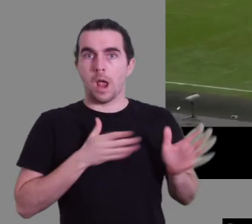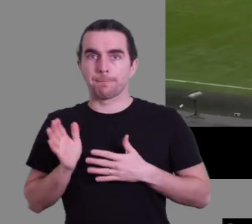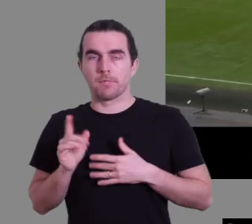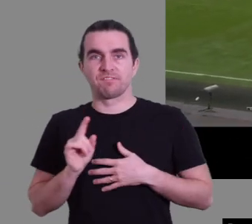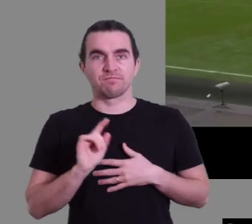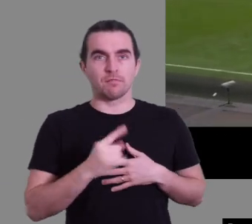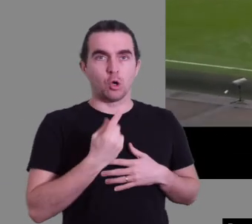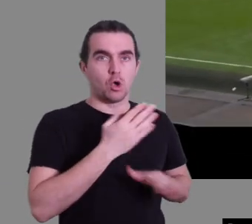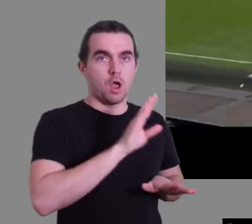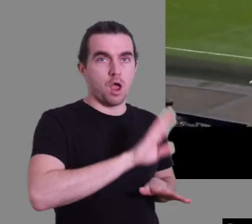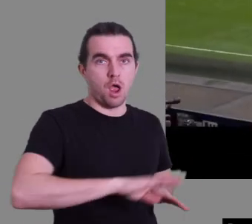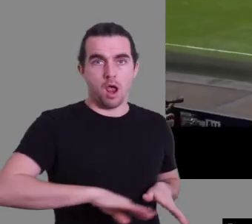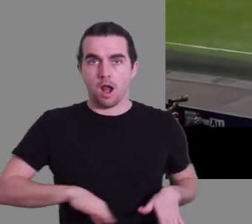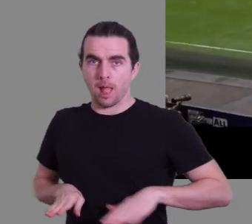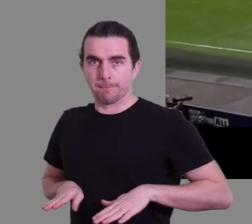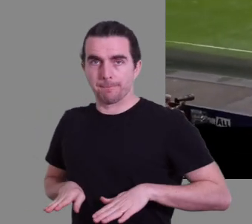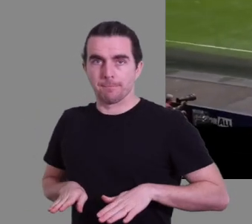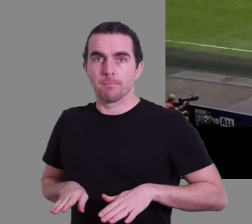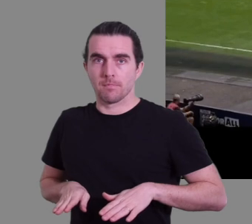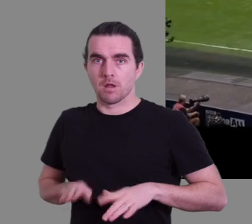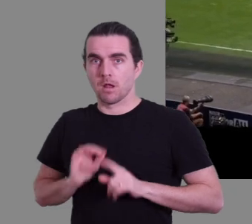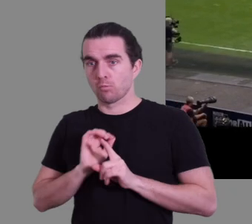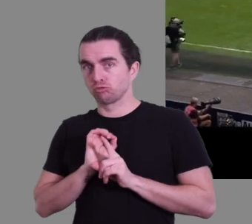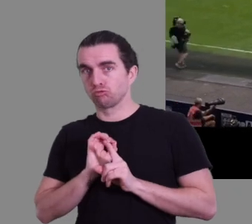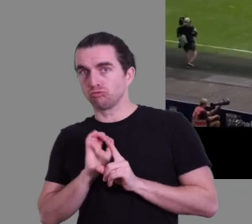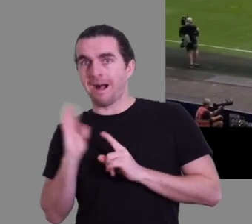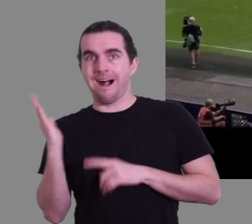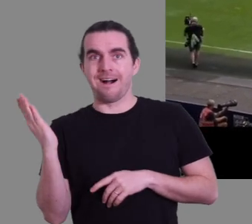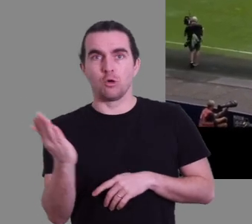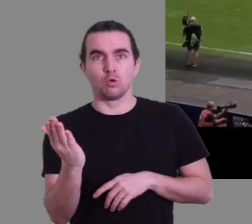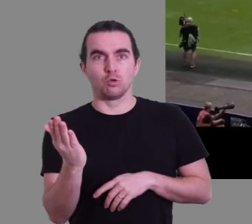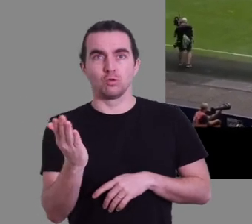round, first touch technique, bends the ball round.